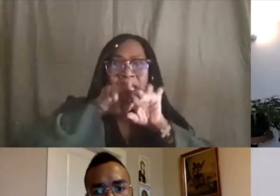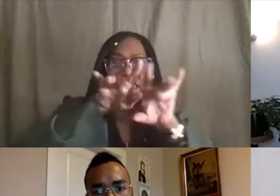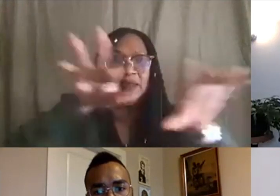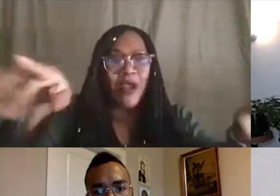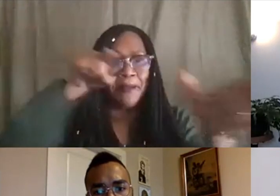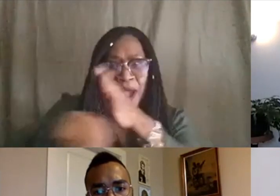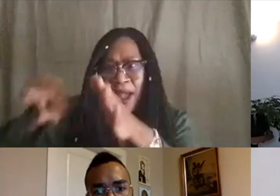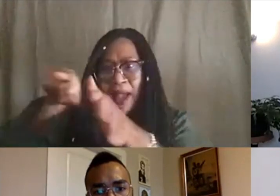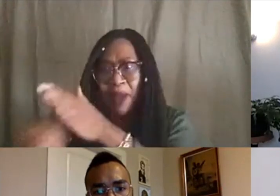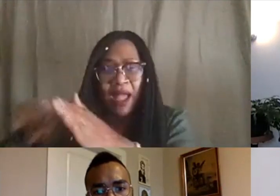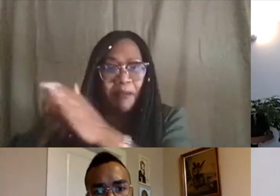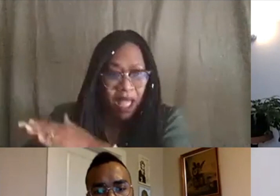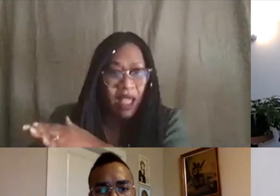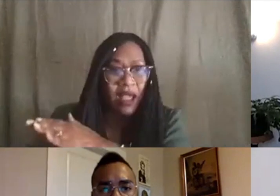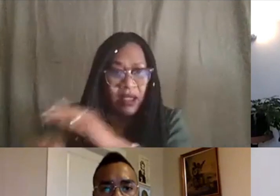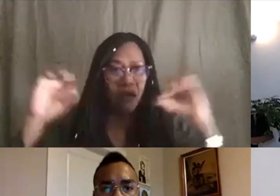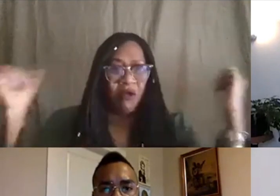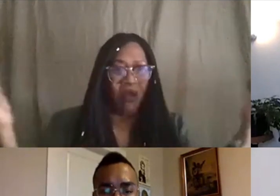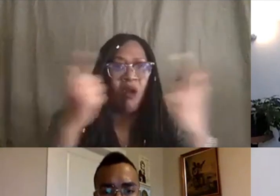logics have taken root.